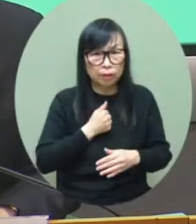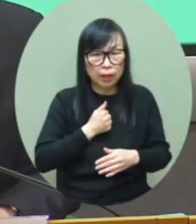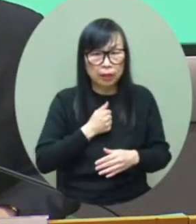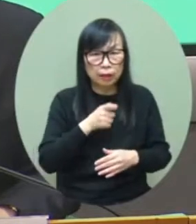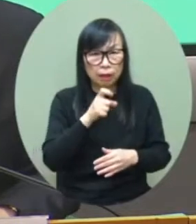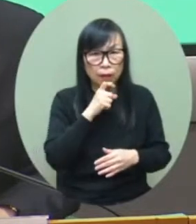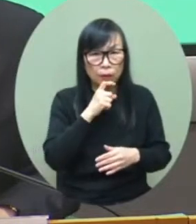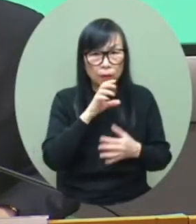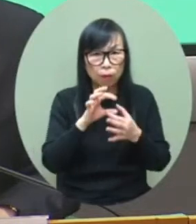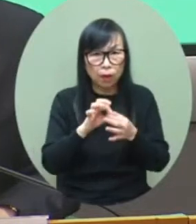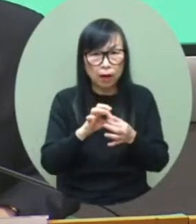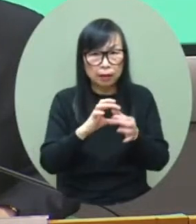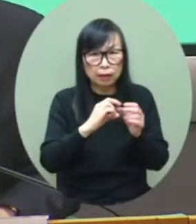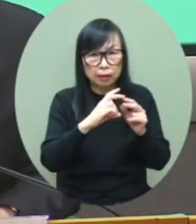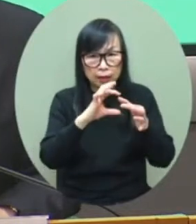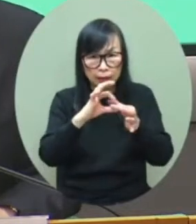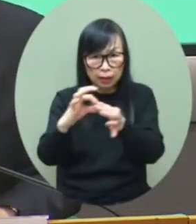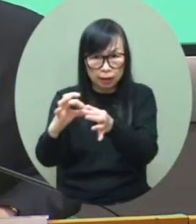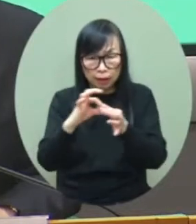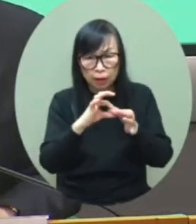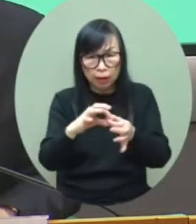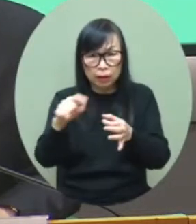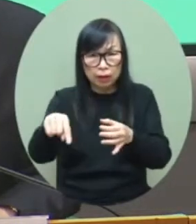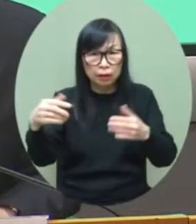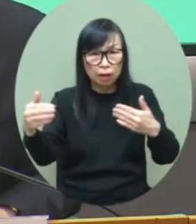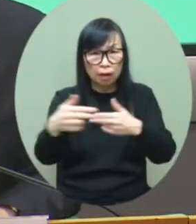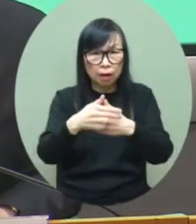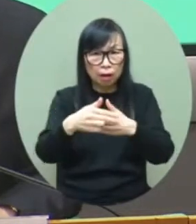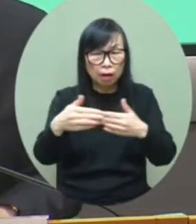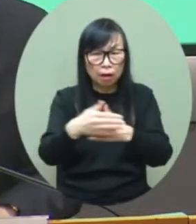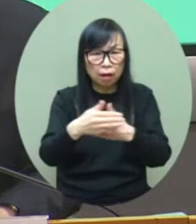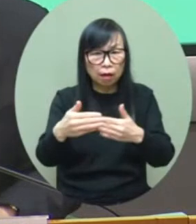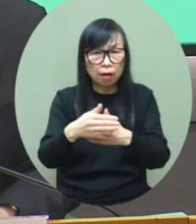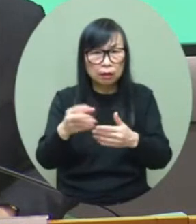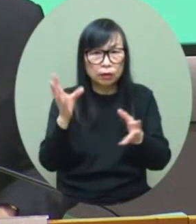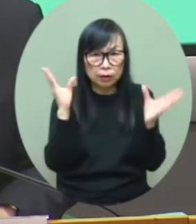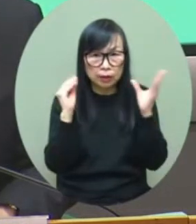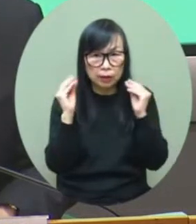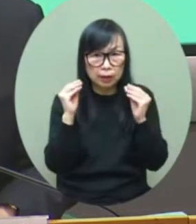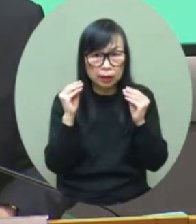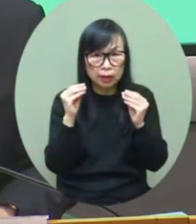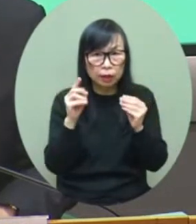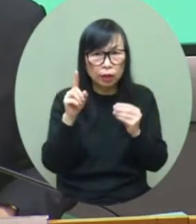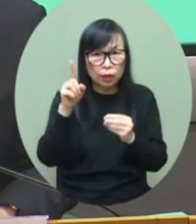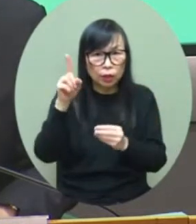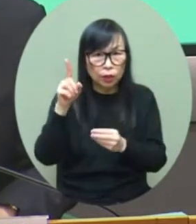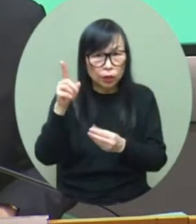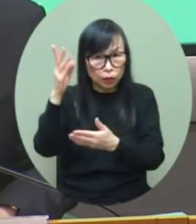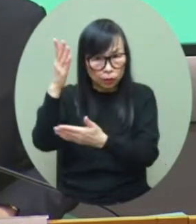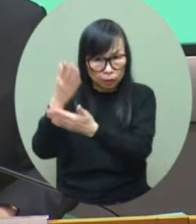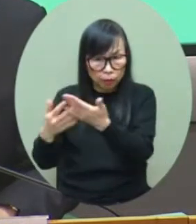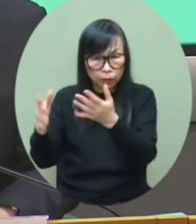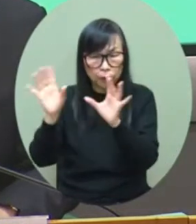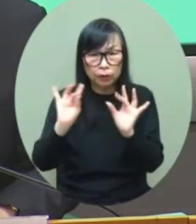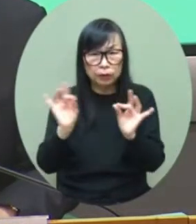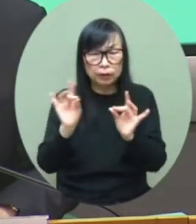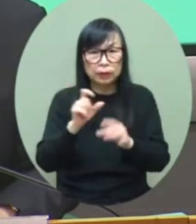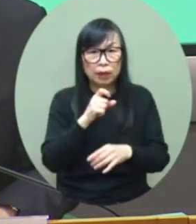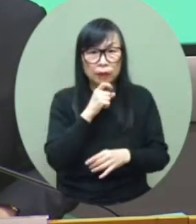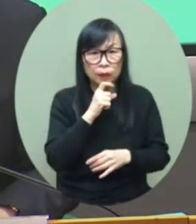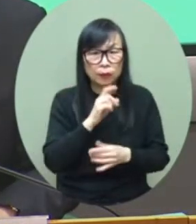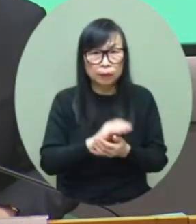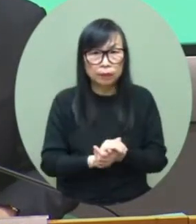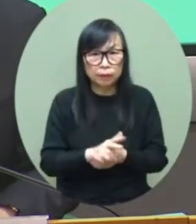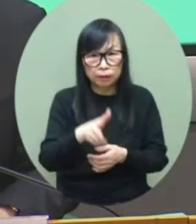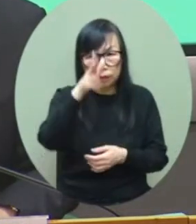also make use of the quota to cross the boundary. The transport department is going to upload the